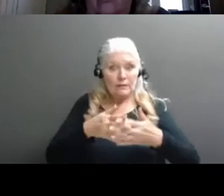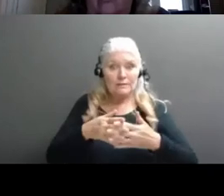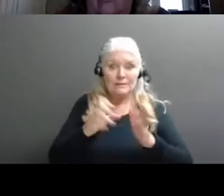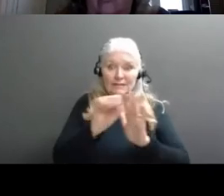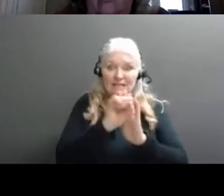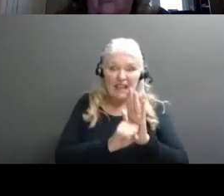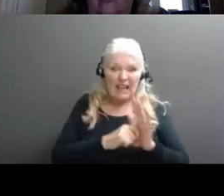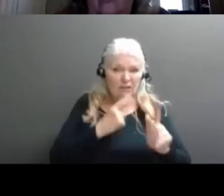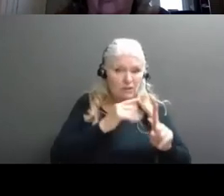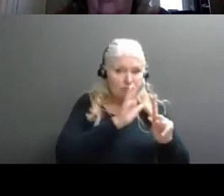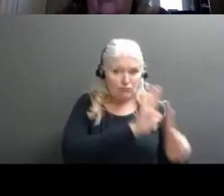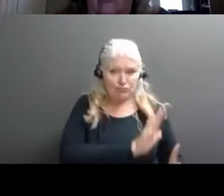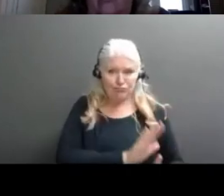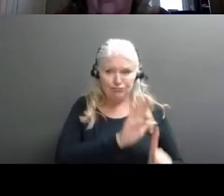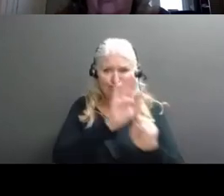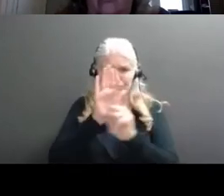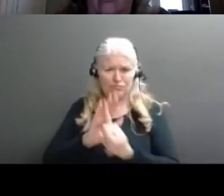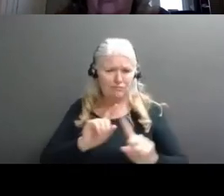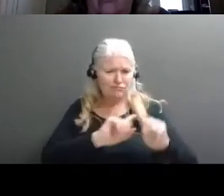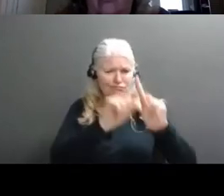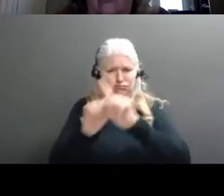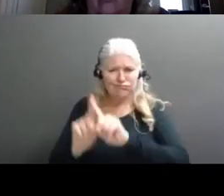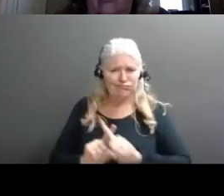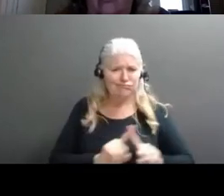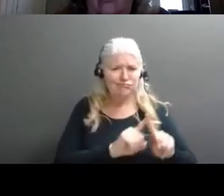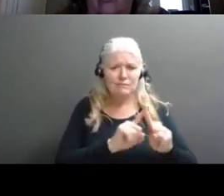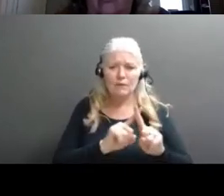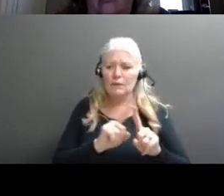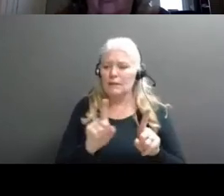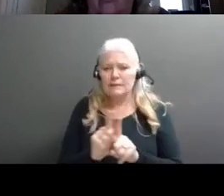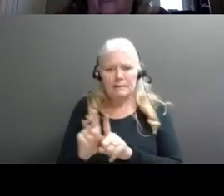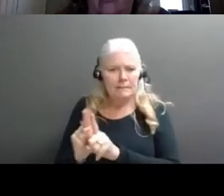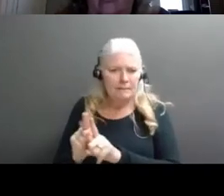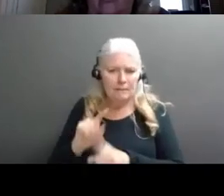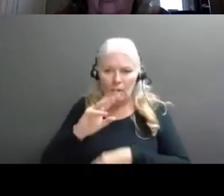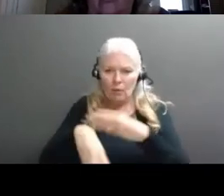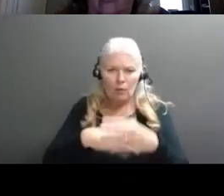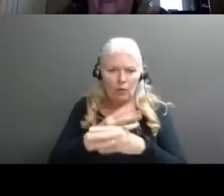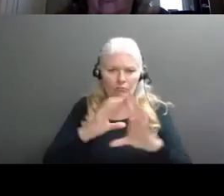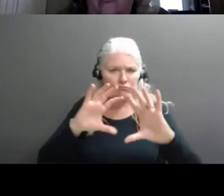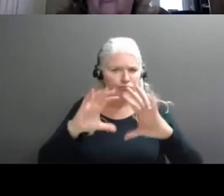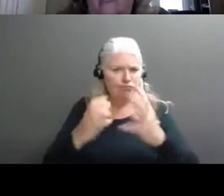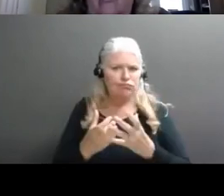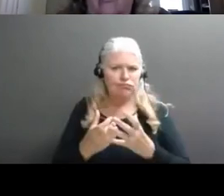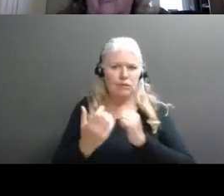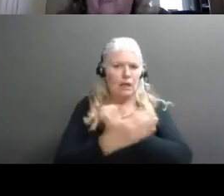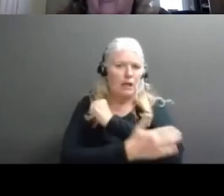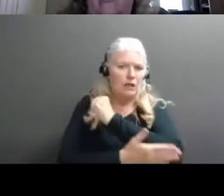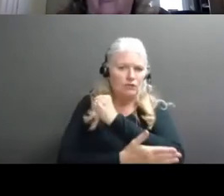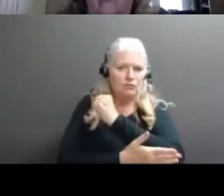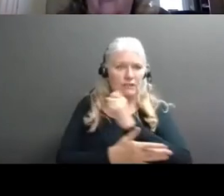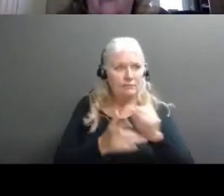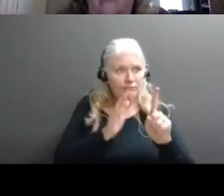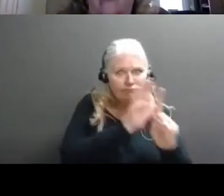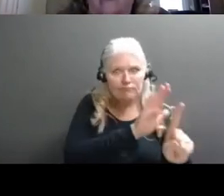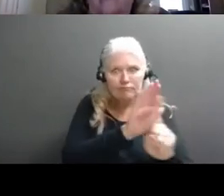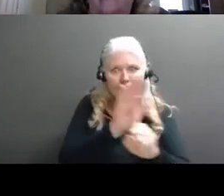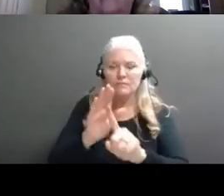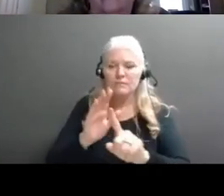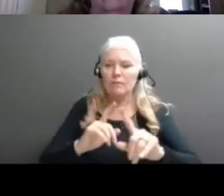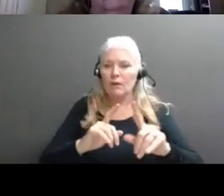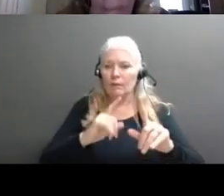world, even within countries, there's the same thing. Very, very different kinds of things. So part of it, we have to encourage